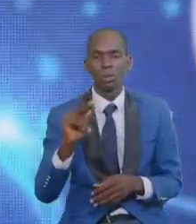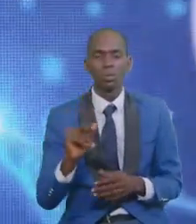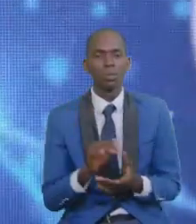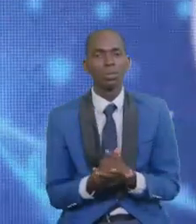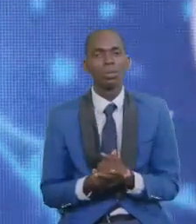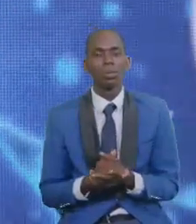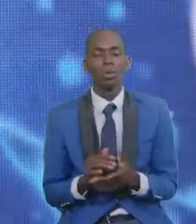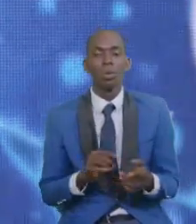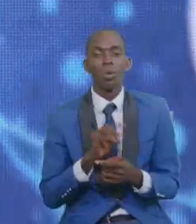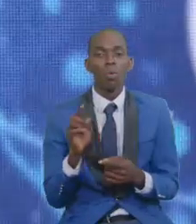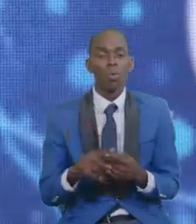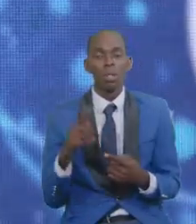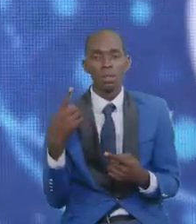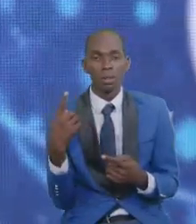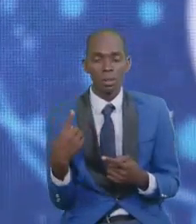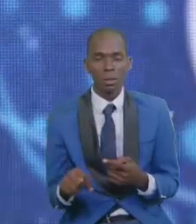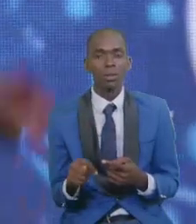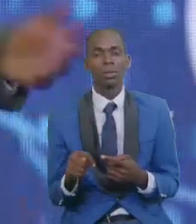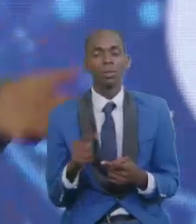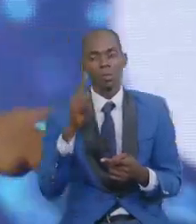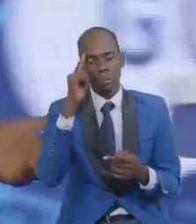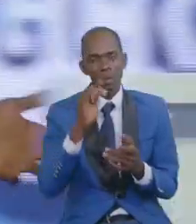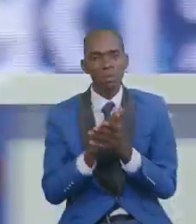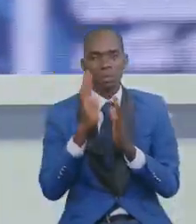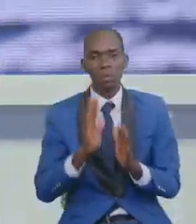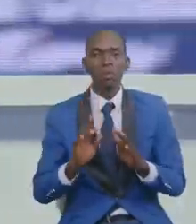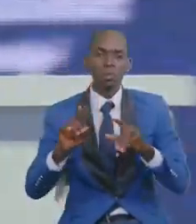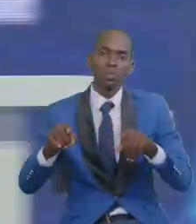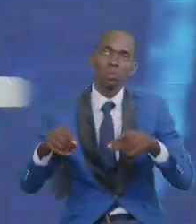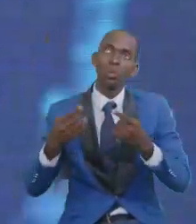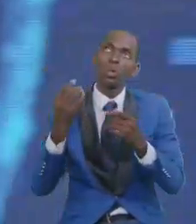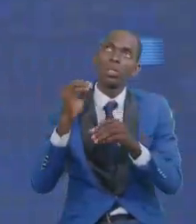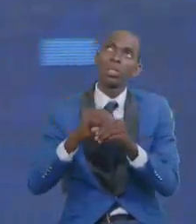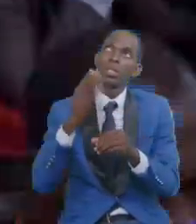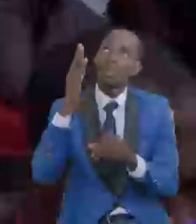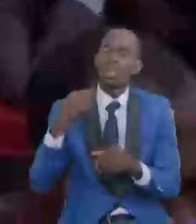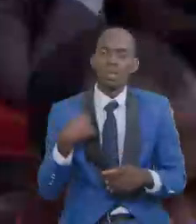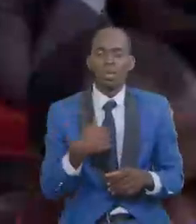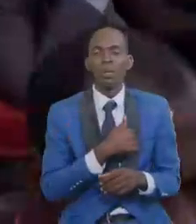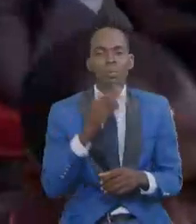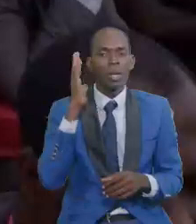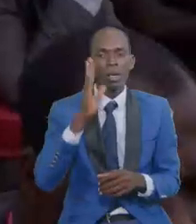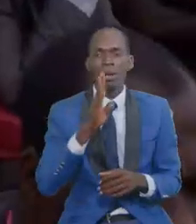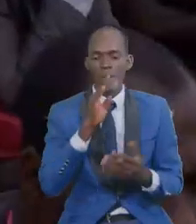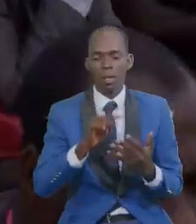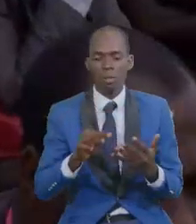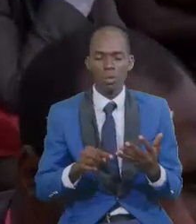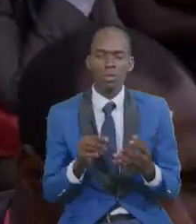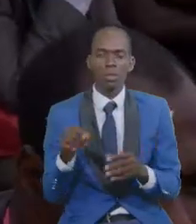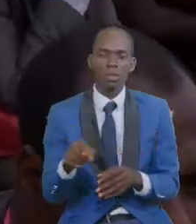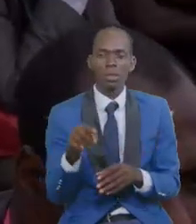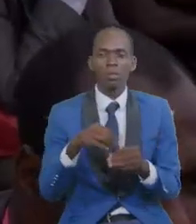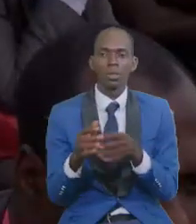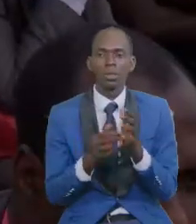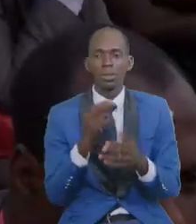when the saints go marching in, we will be with them. And we teach our